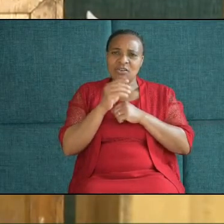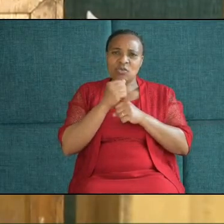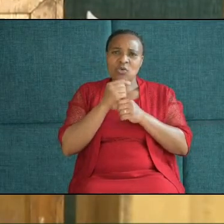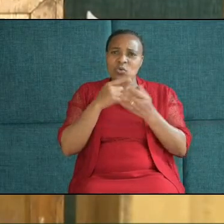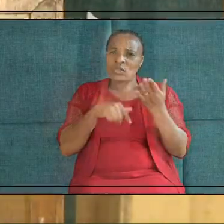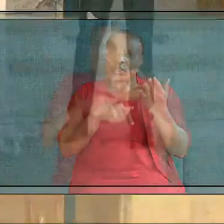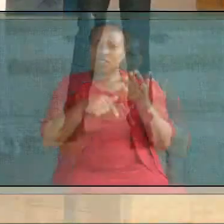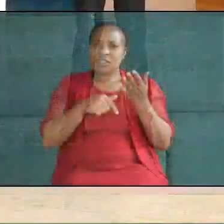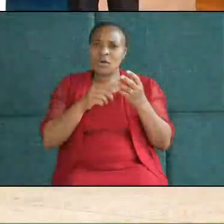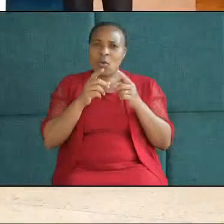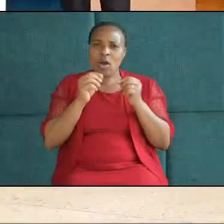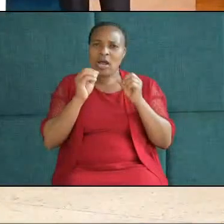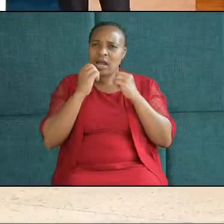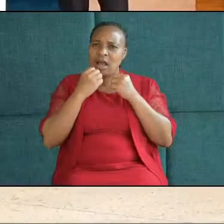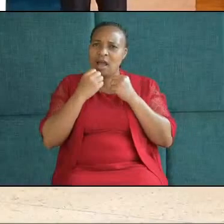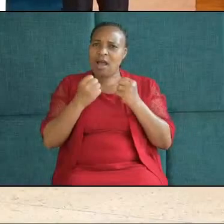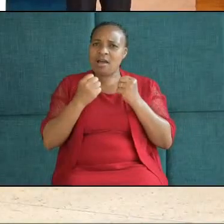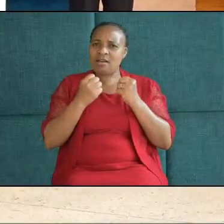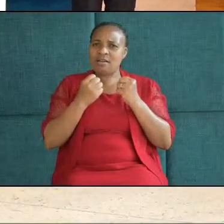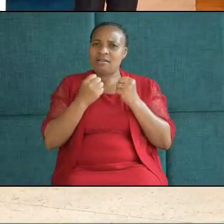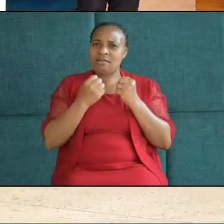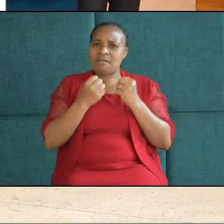Deadlock.